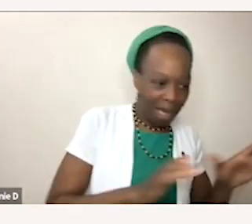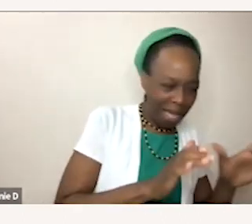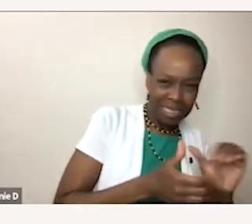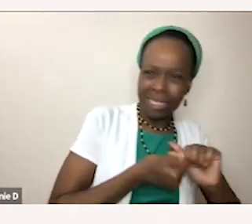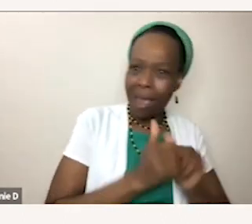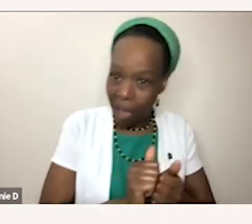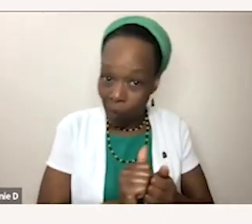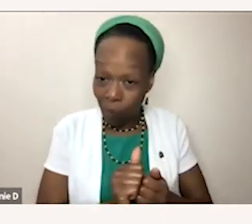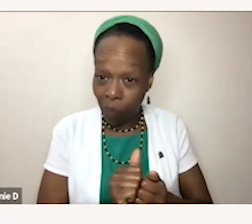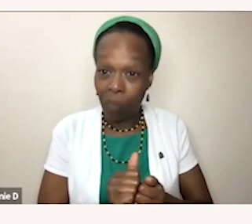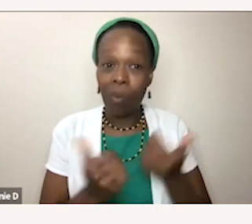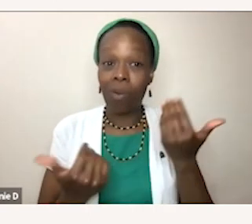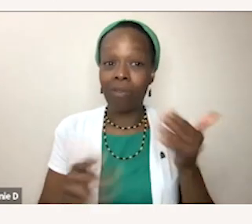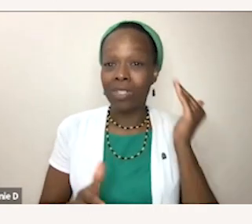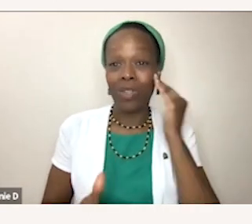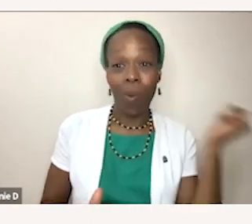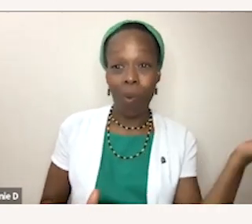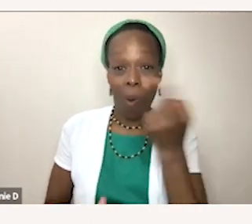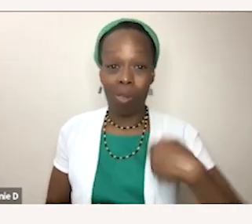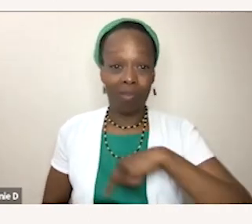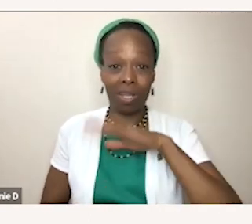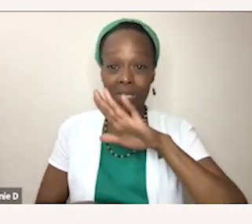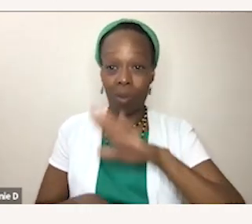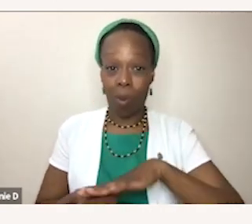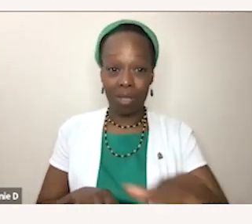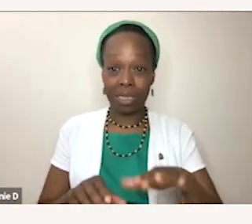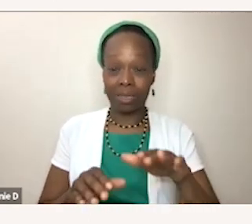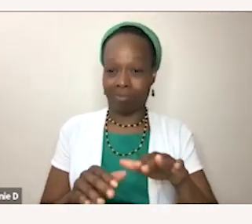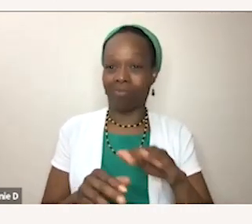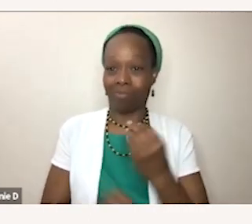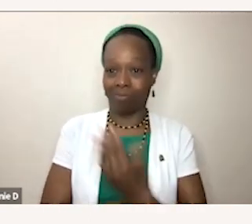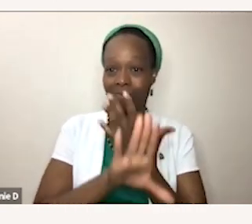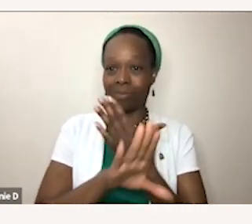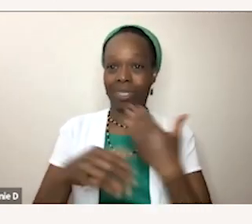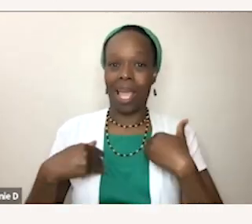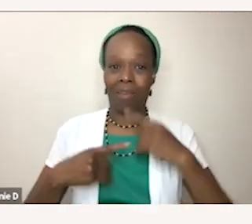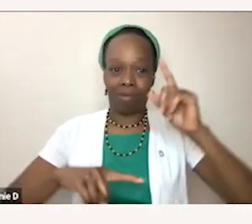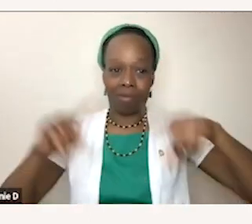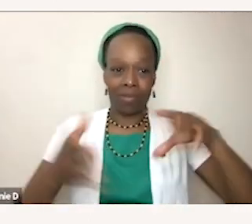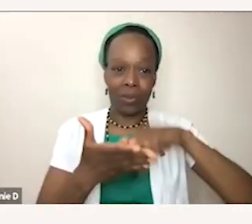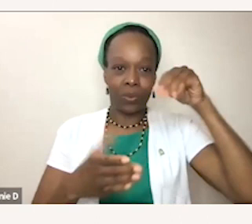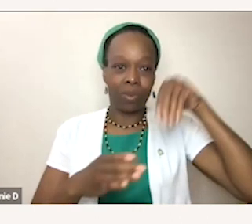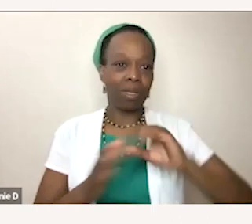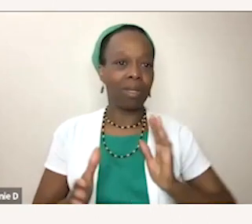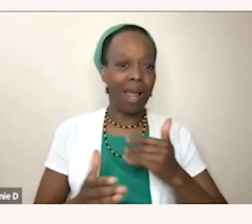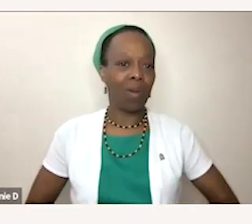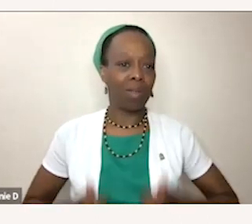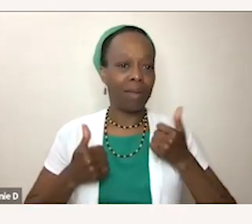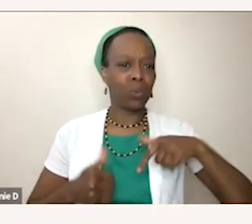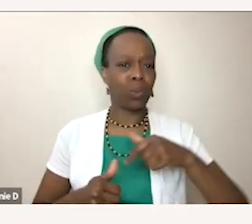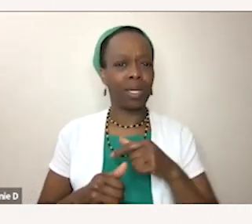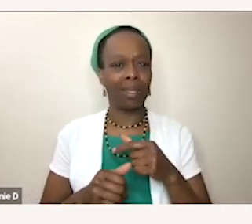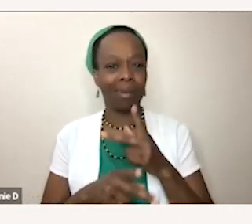us on this webinar probably have a student or multiple students in our lives that we care about, and how are we helping